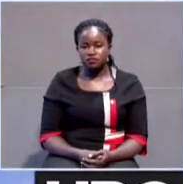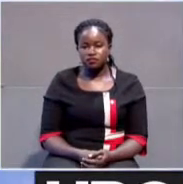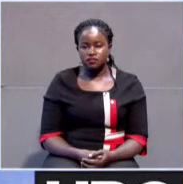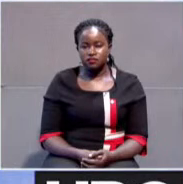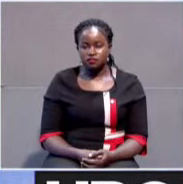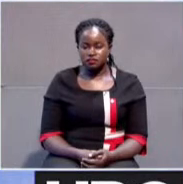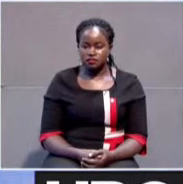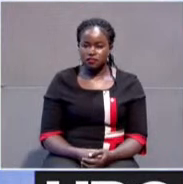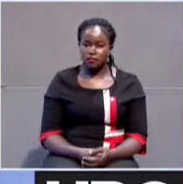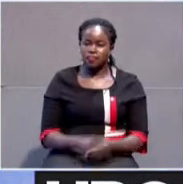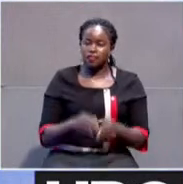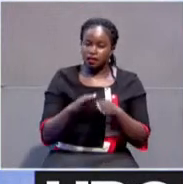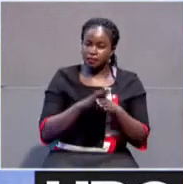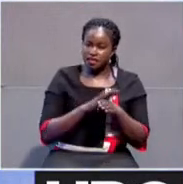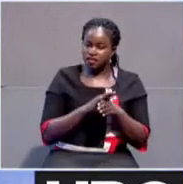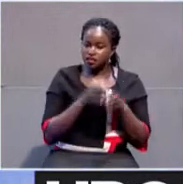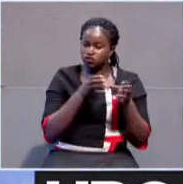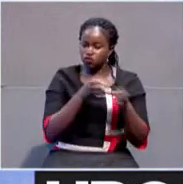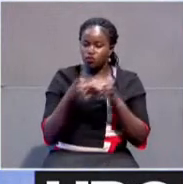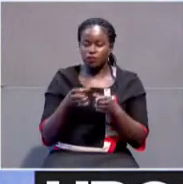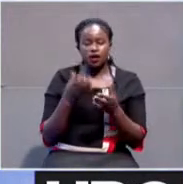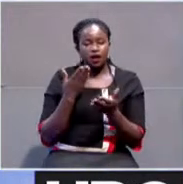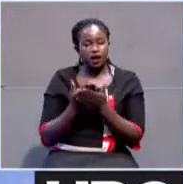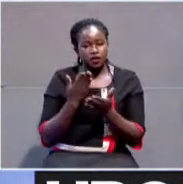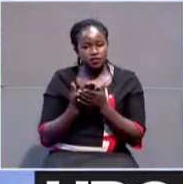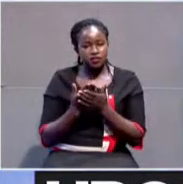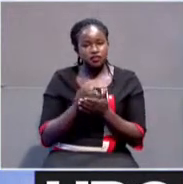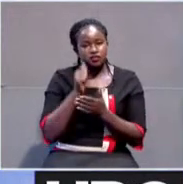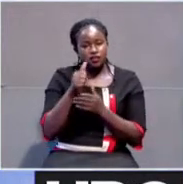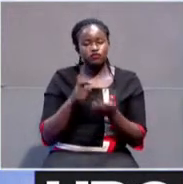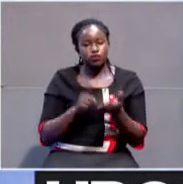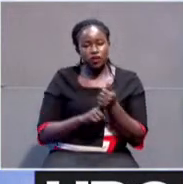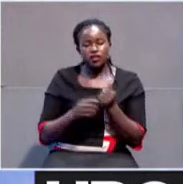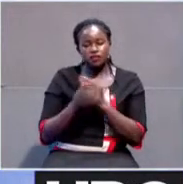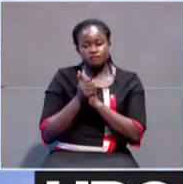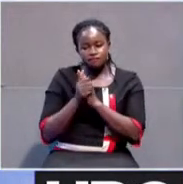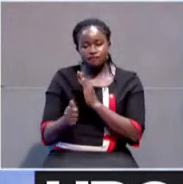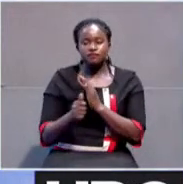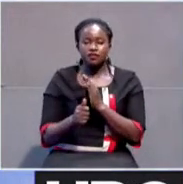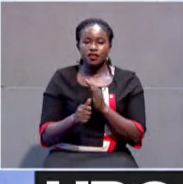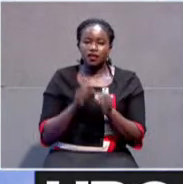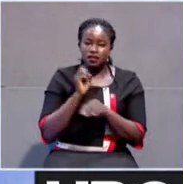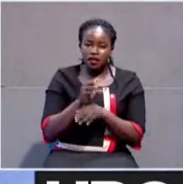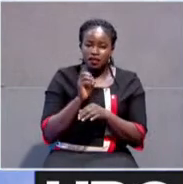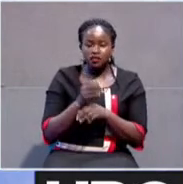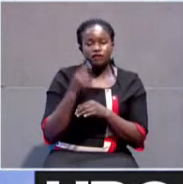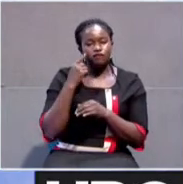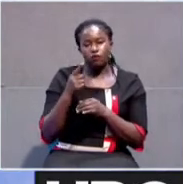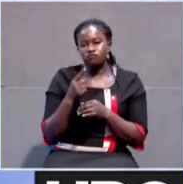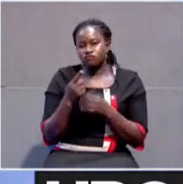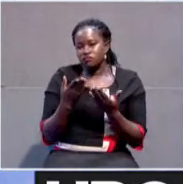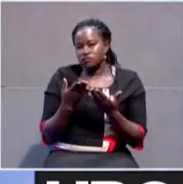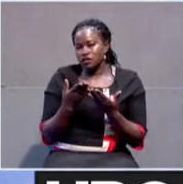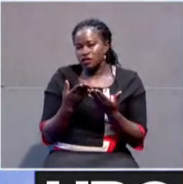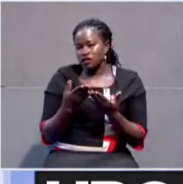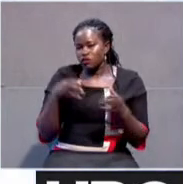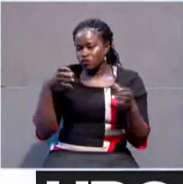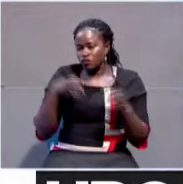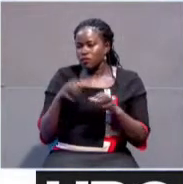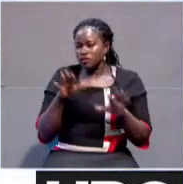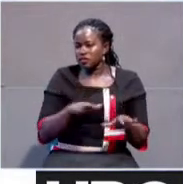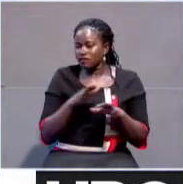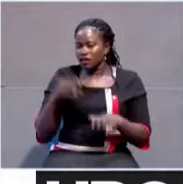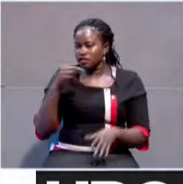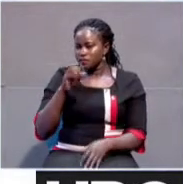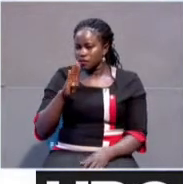And business entities have been urged to get experts in counseling for victims of gender-based violence. This was during a